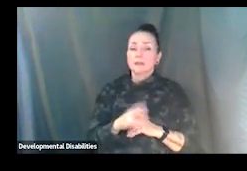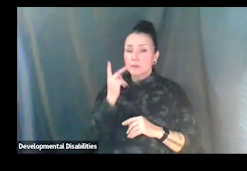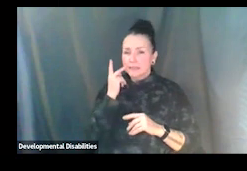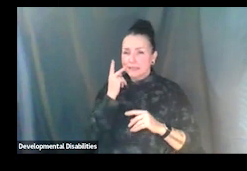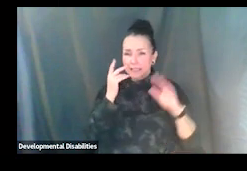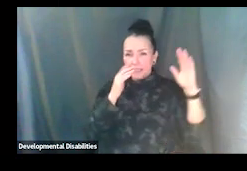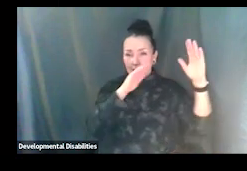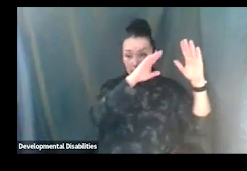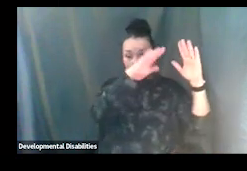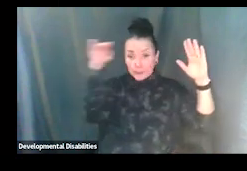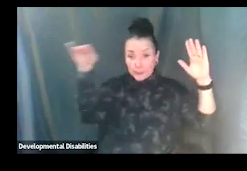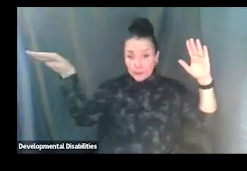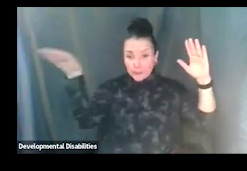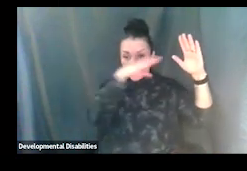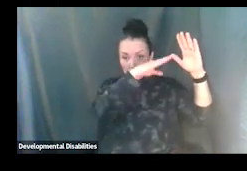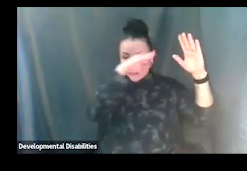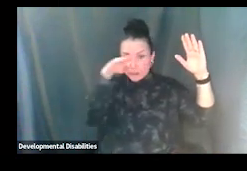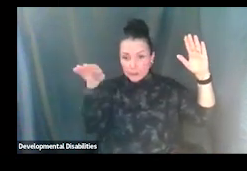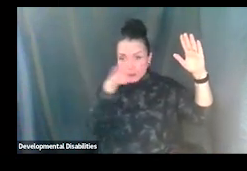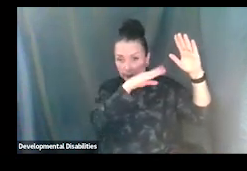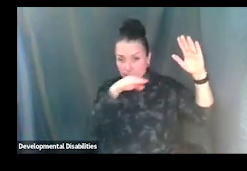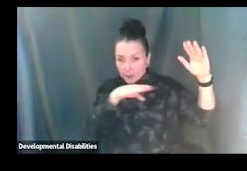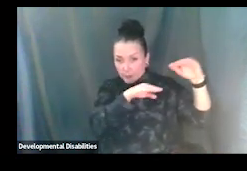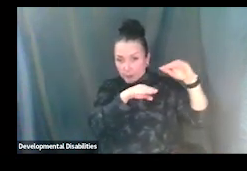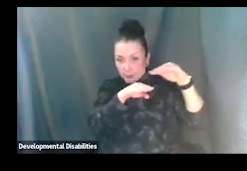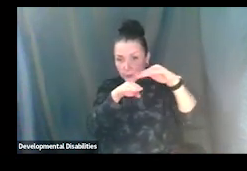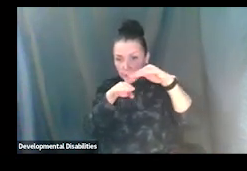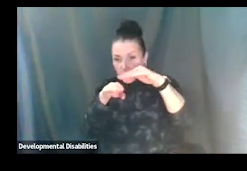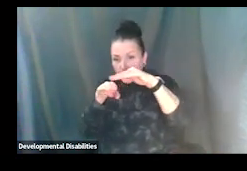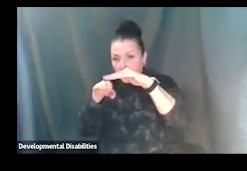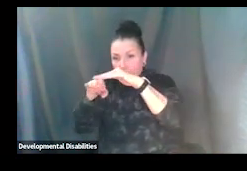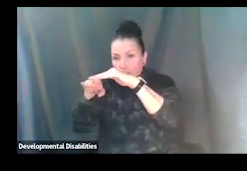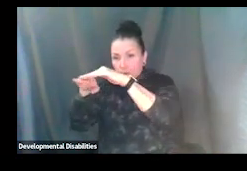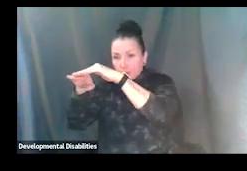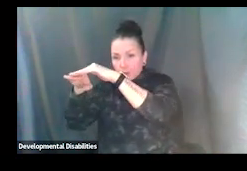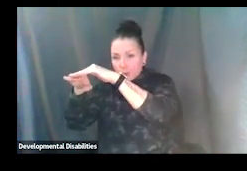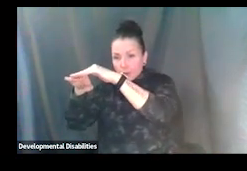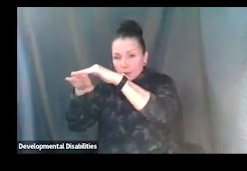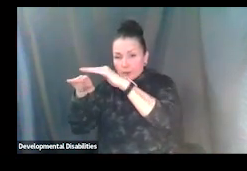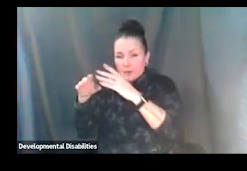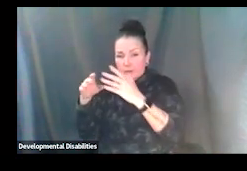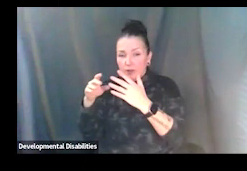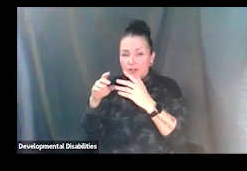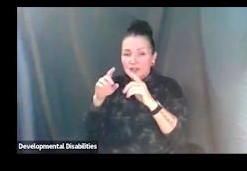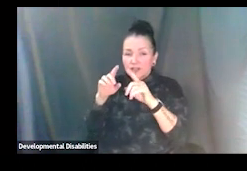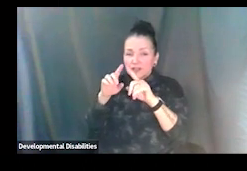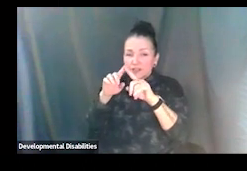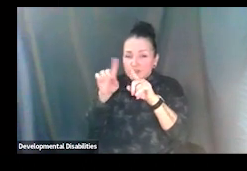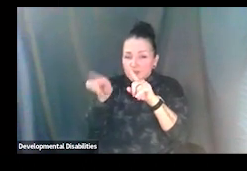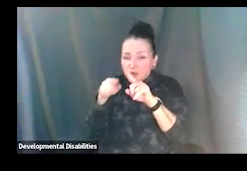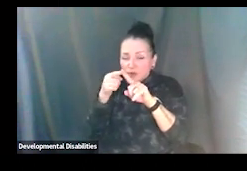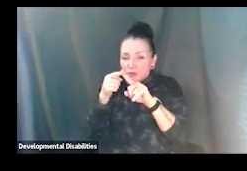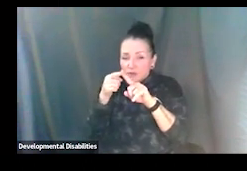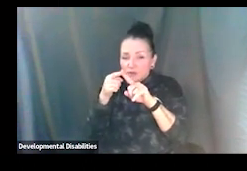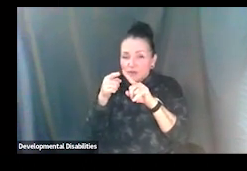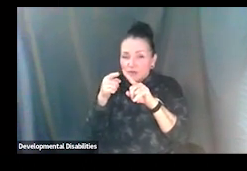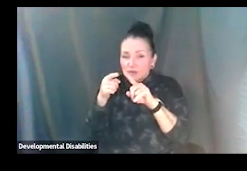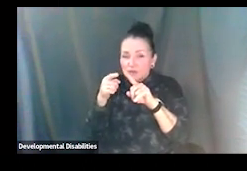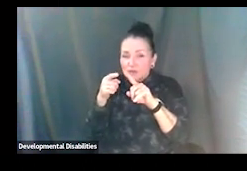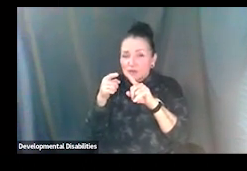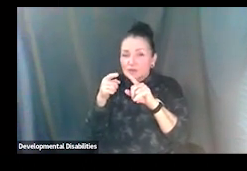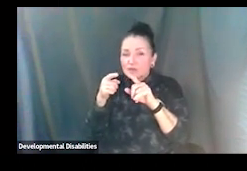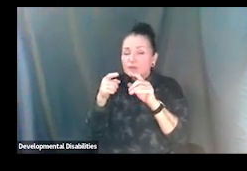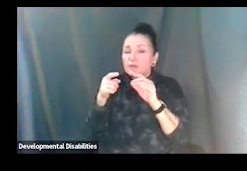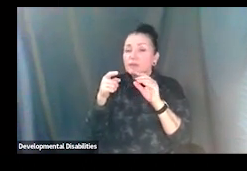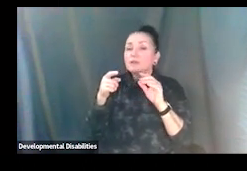here. There is the group in with the circles, and that's people who only took atomoxetine. So there was no,